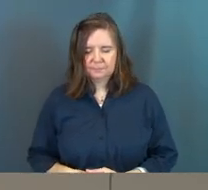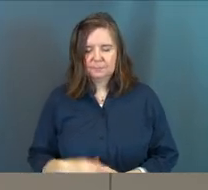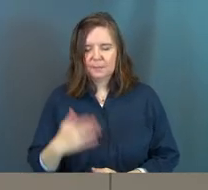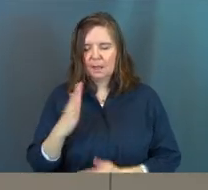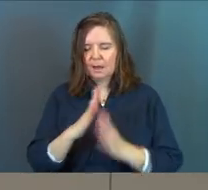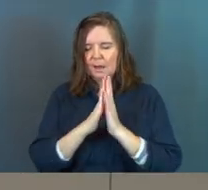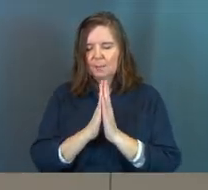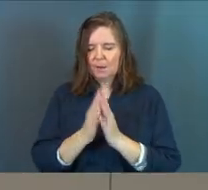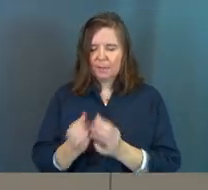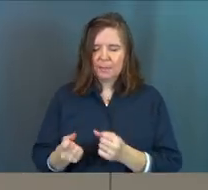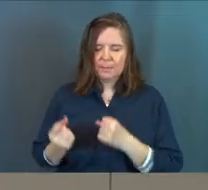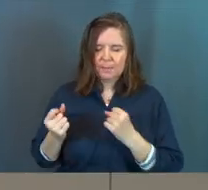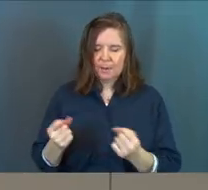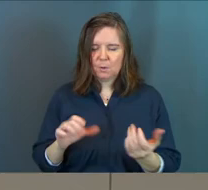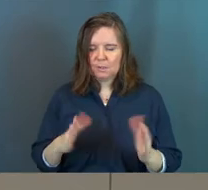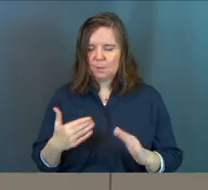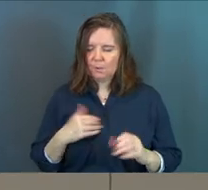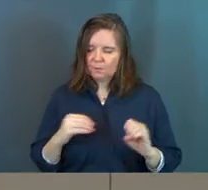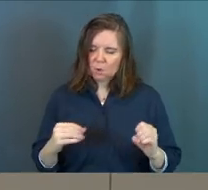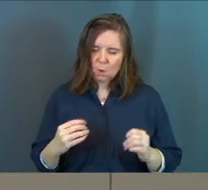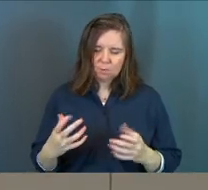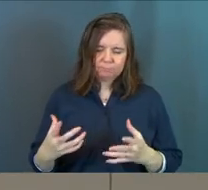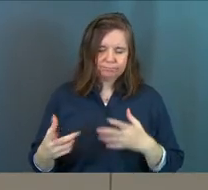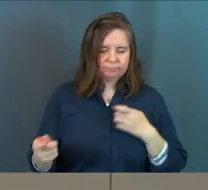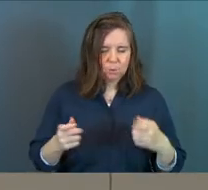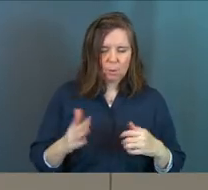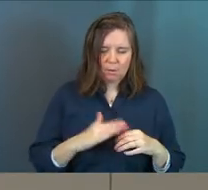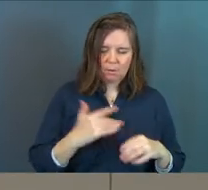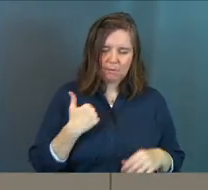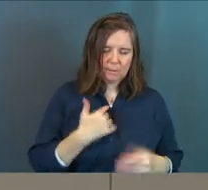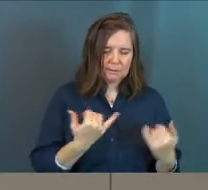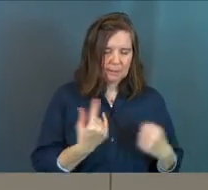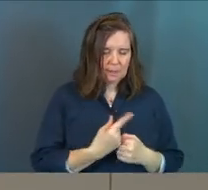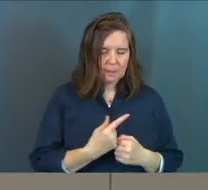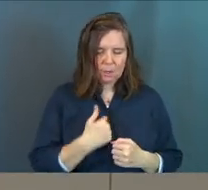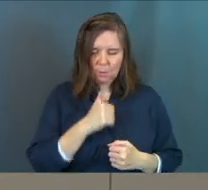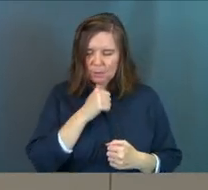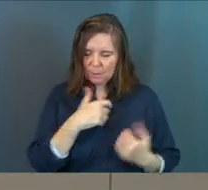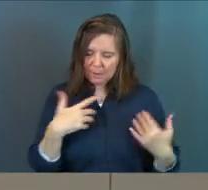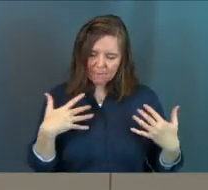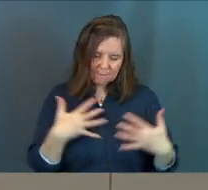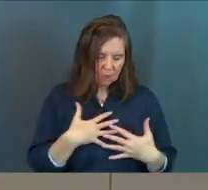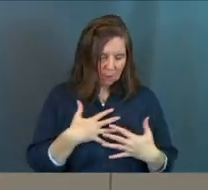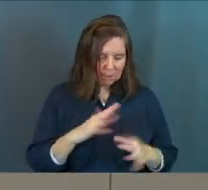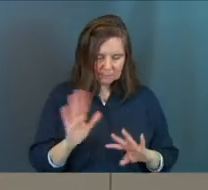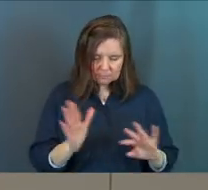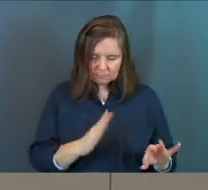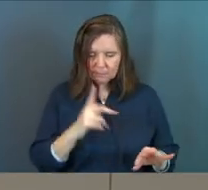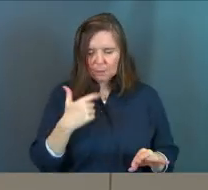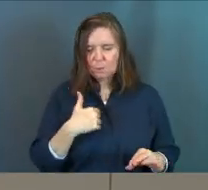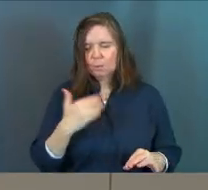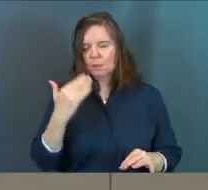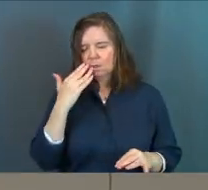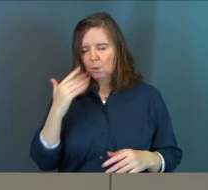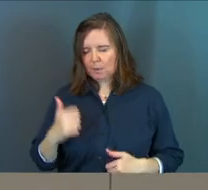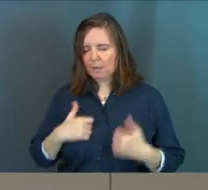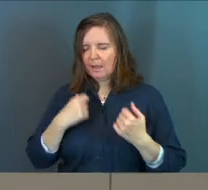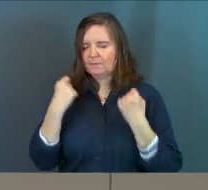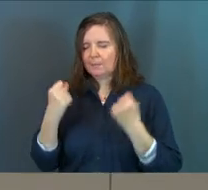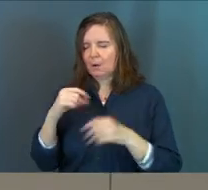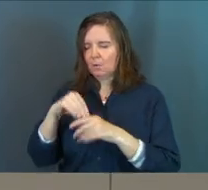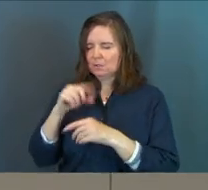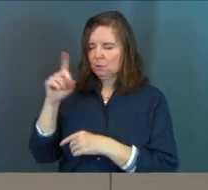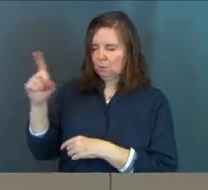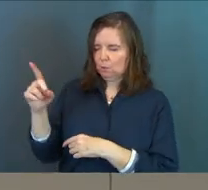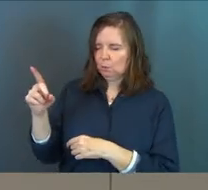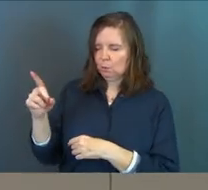And God, I pray that the power of death would have no power over us today, and that we would not fear it, because we would know the life and the power that's in